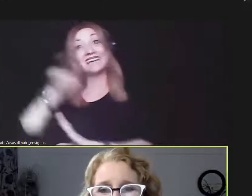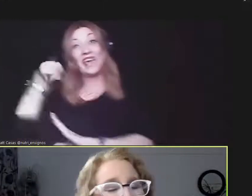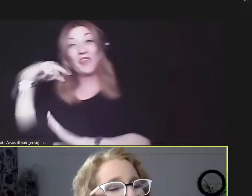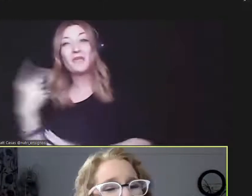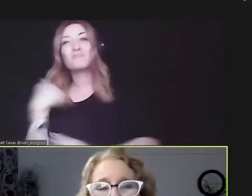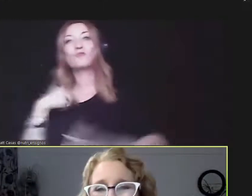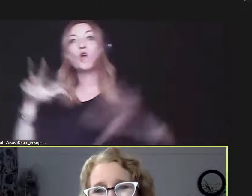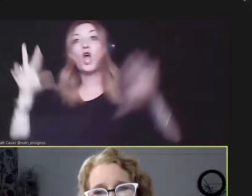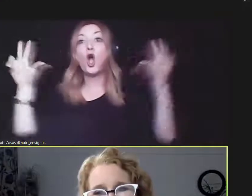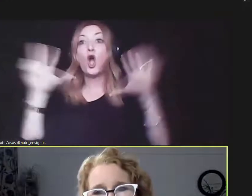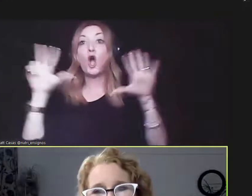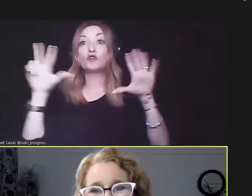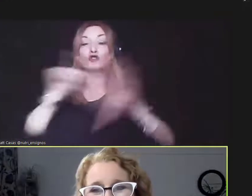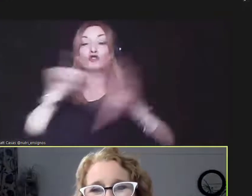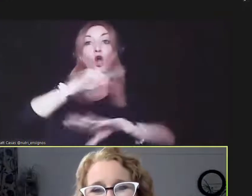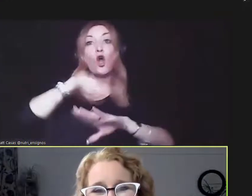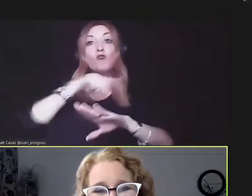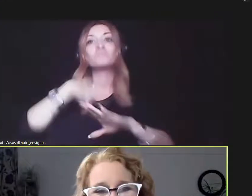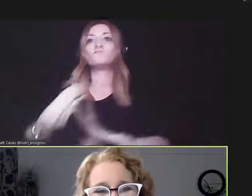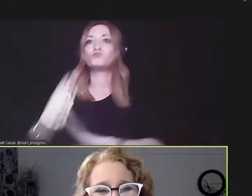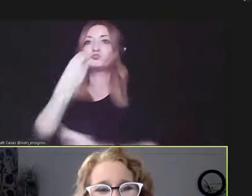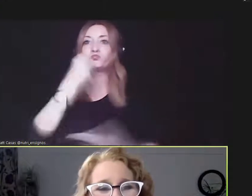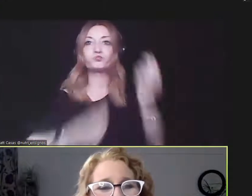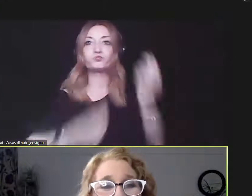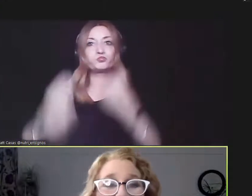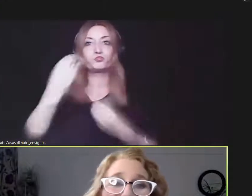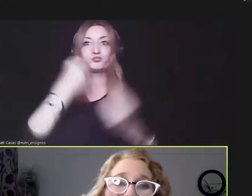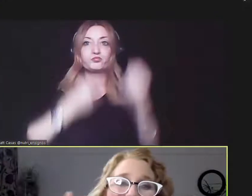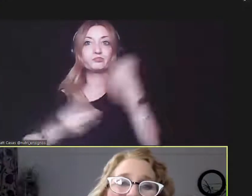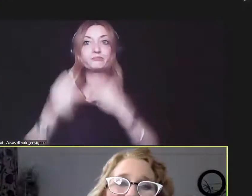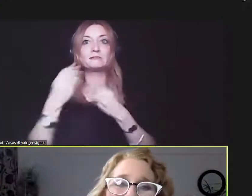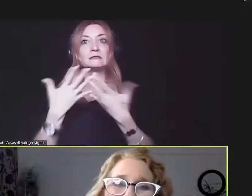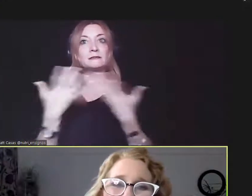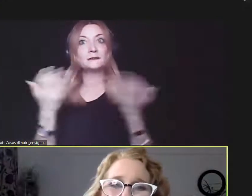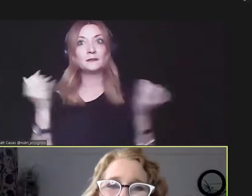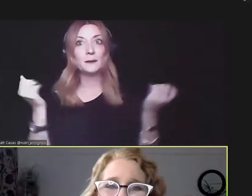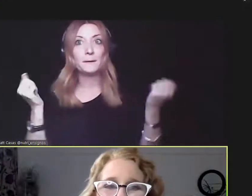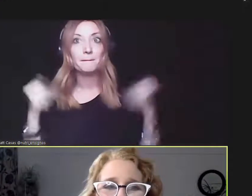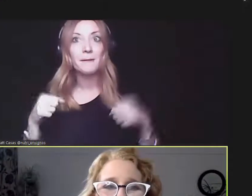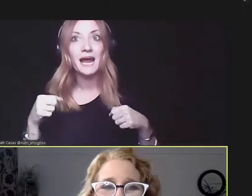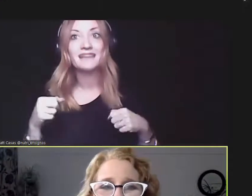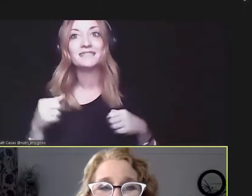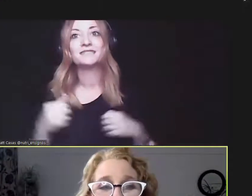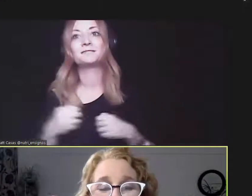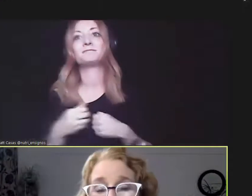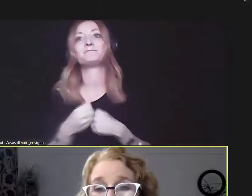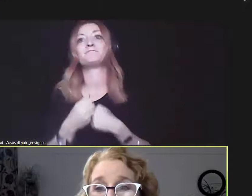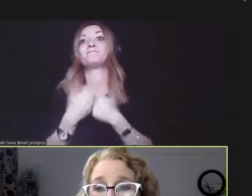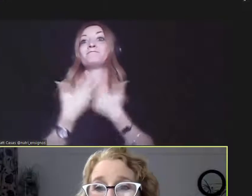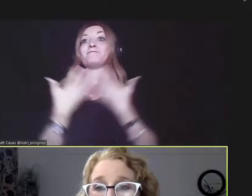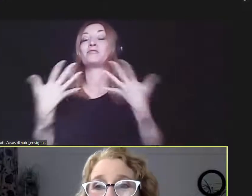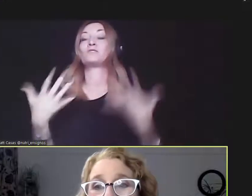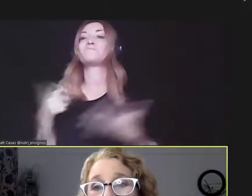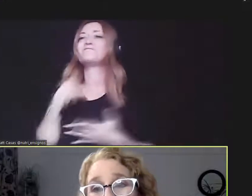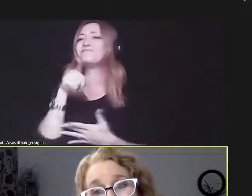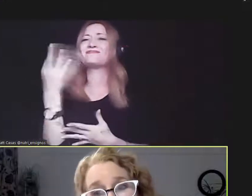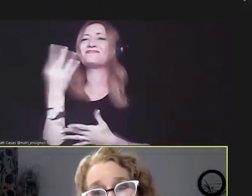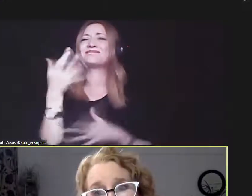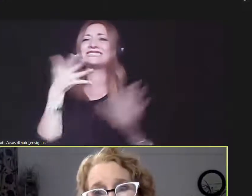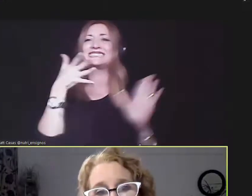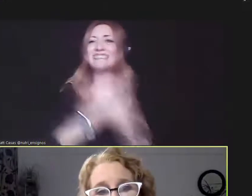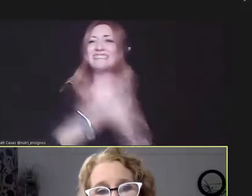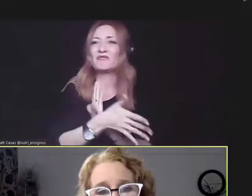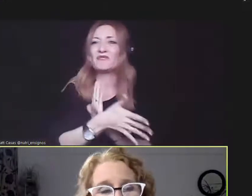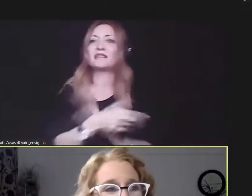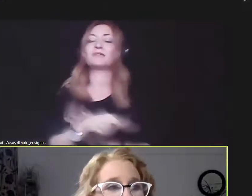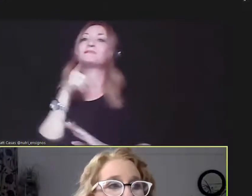clean, okay? So my detox tip number 3 is to limit